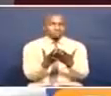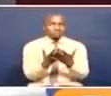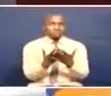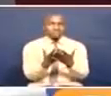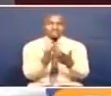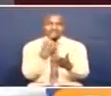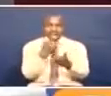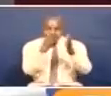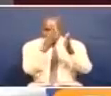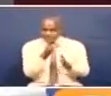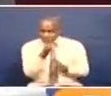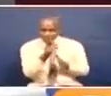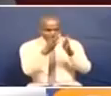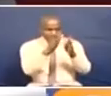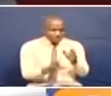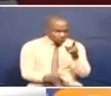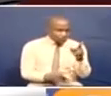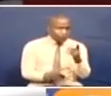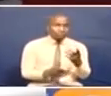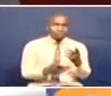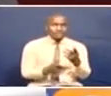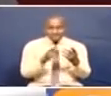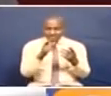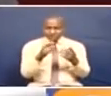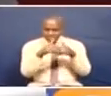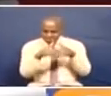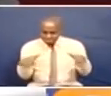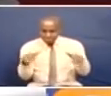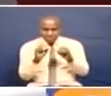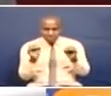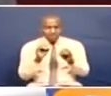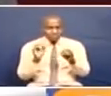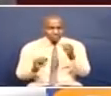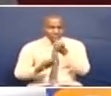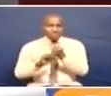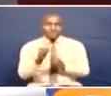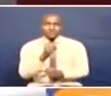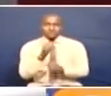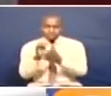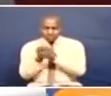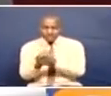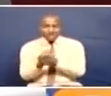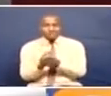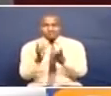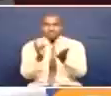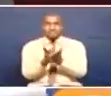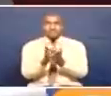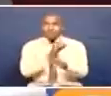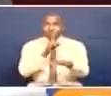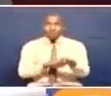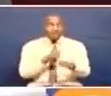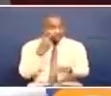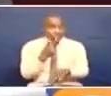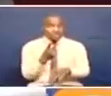said that this person is partisan, is aligned to Jubilee, they should not be there. And then now when you see